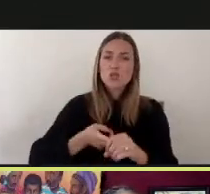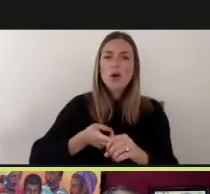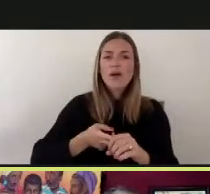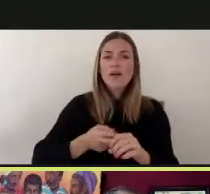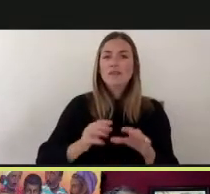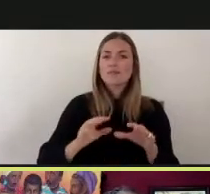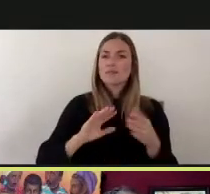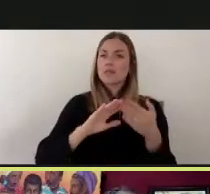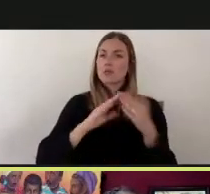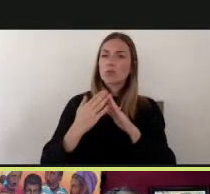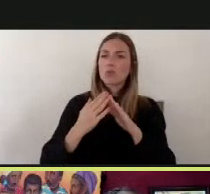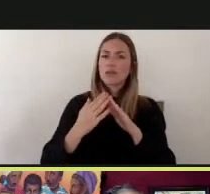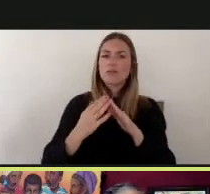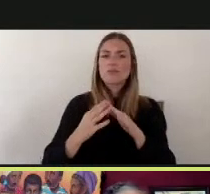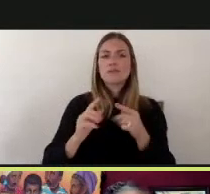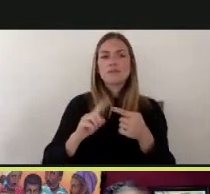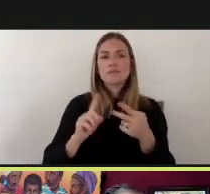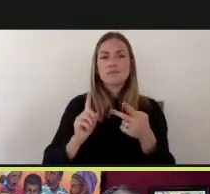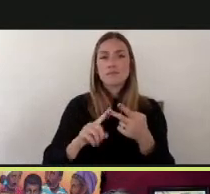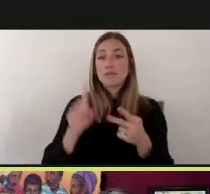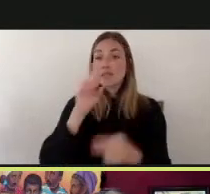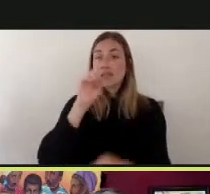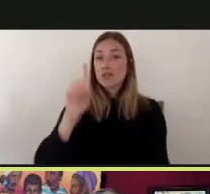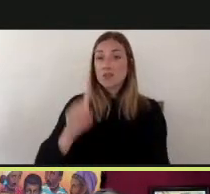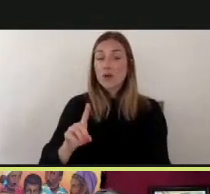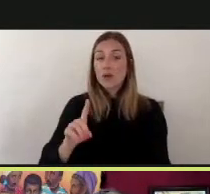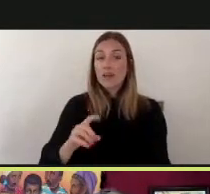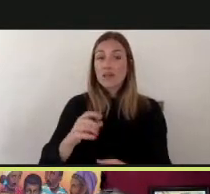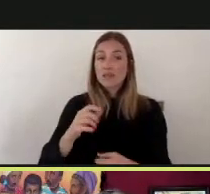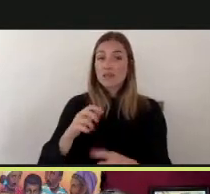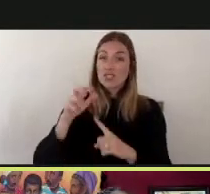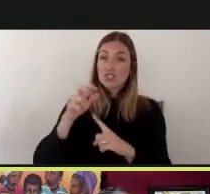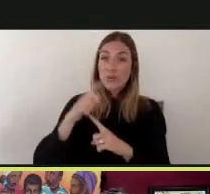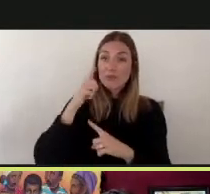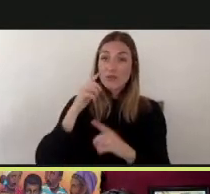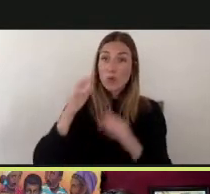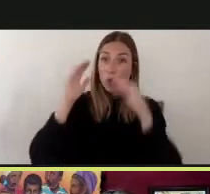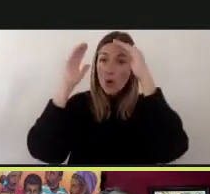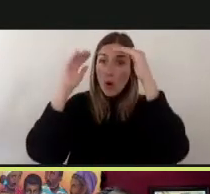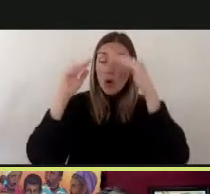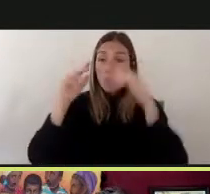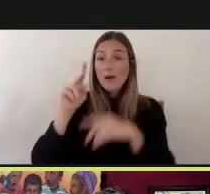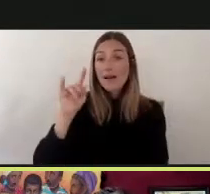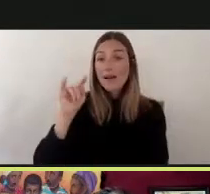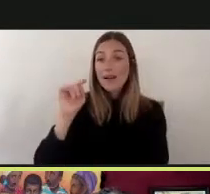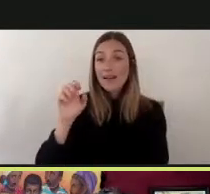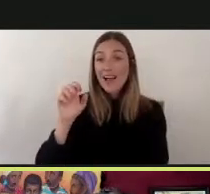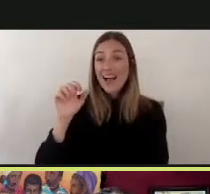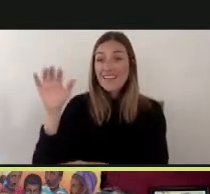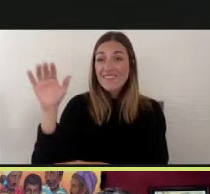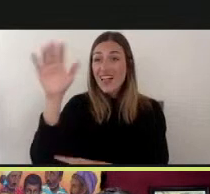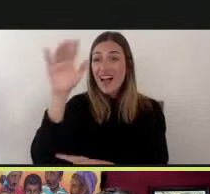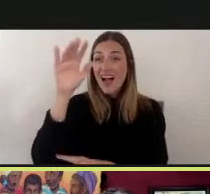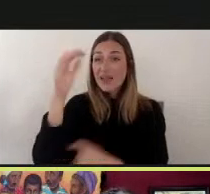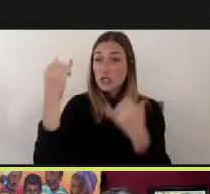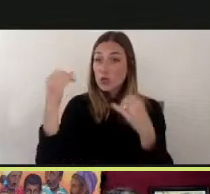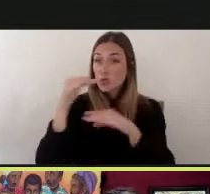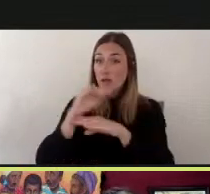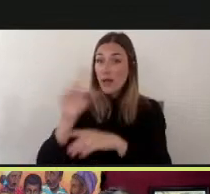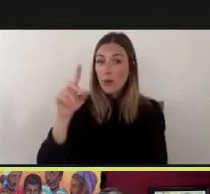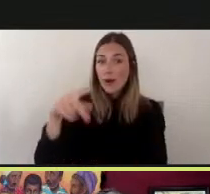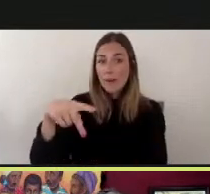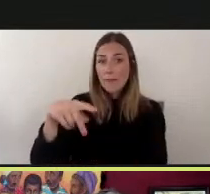Communities and the Detroit Champions for Hope for a kite flying tonight at Patton Park